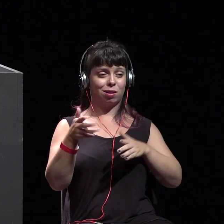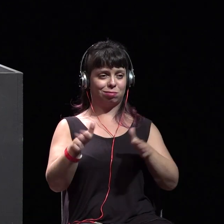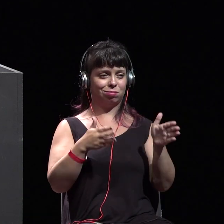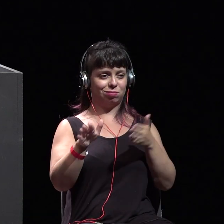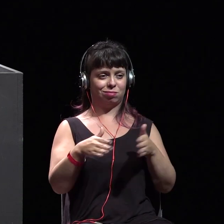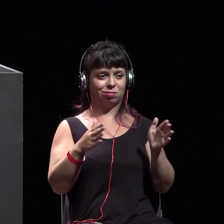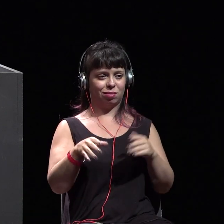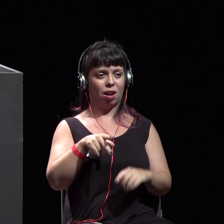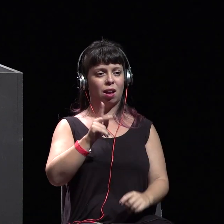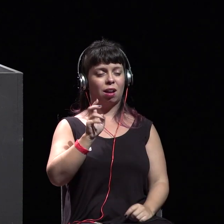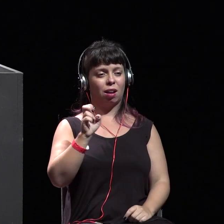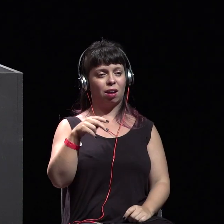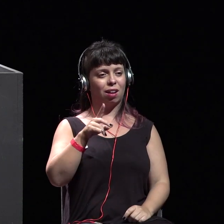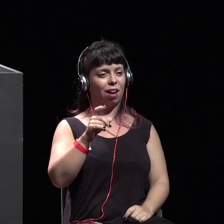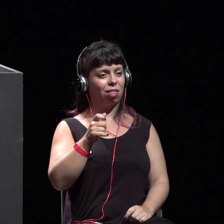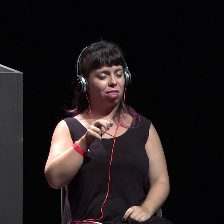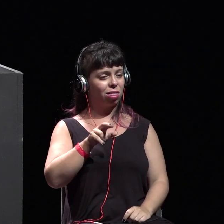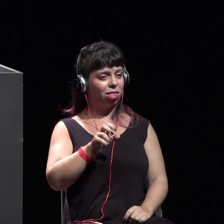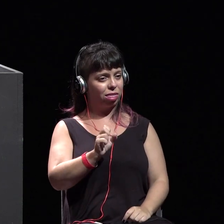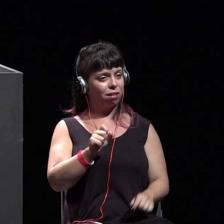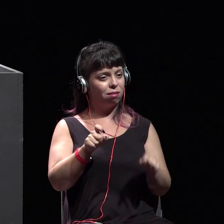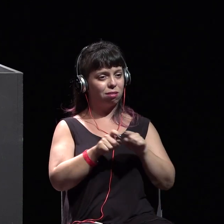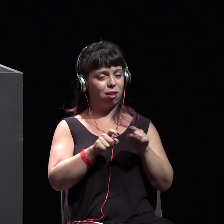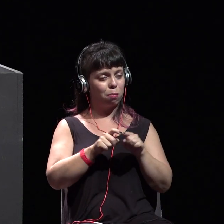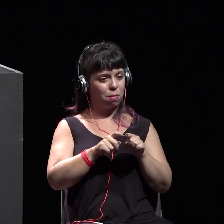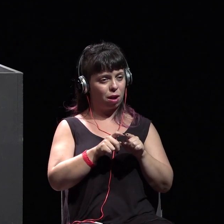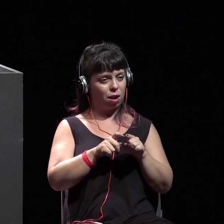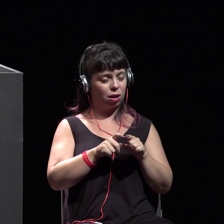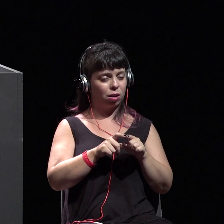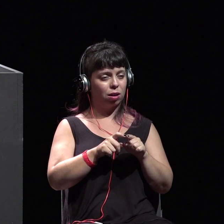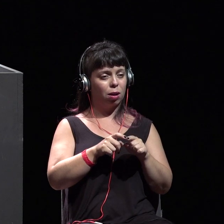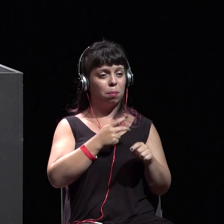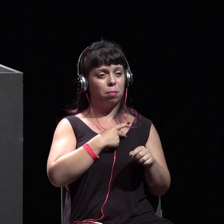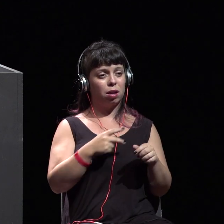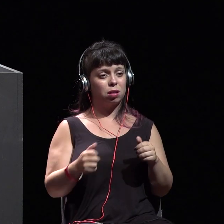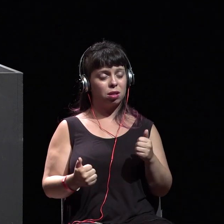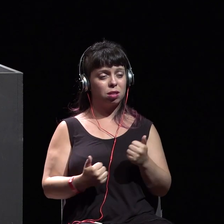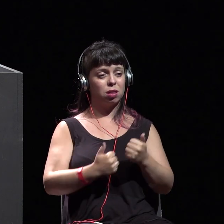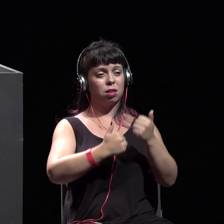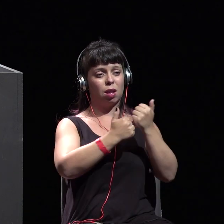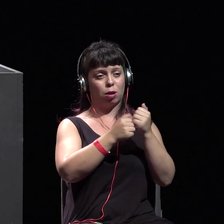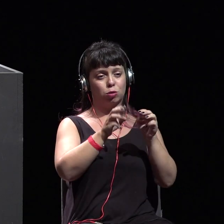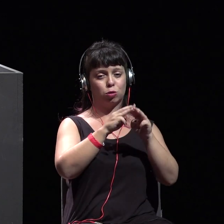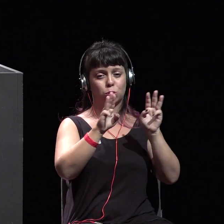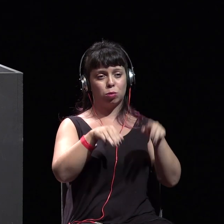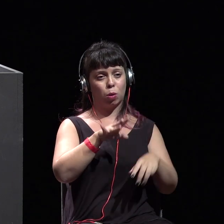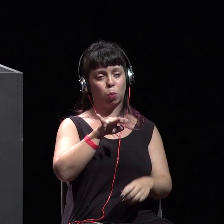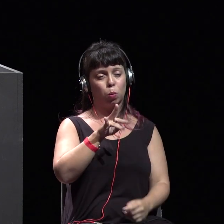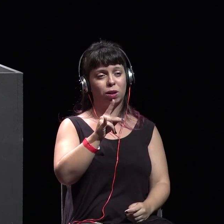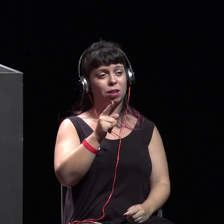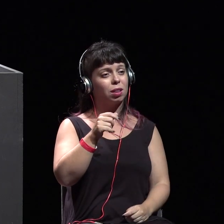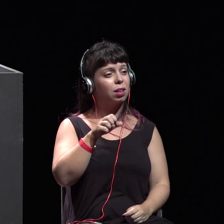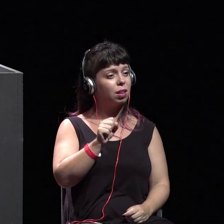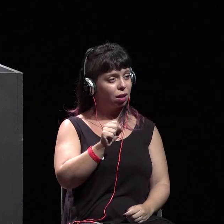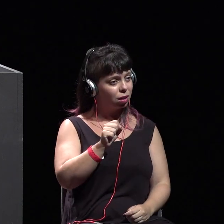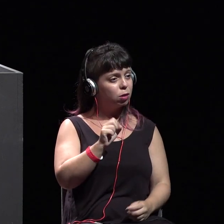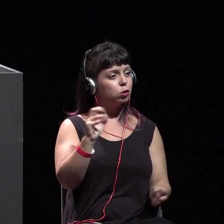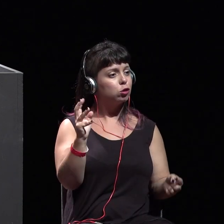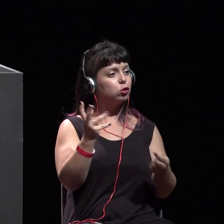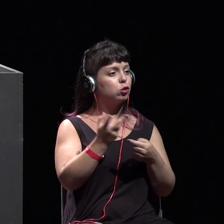Whitney Museum of American Art. In fact, as an avid collector of Andy Warhol's work, he donated a significant